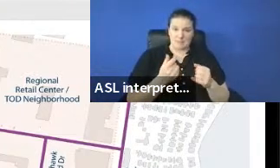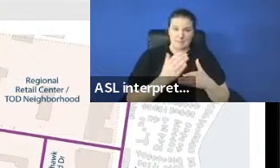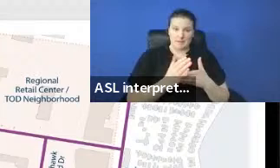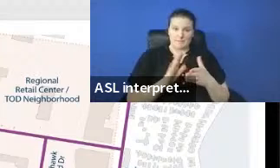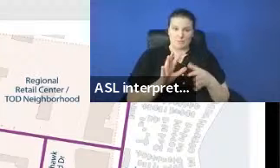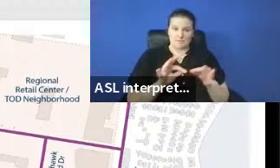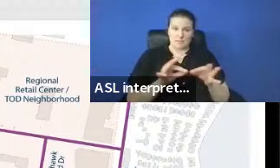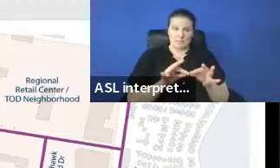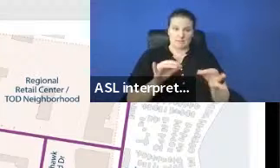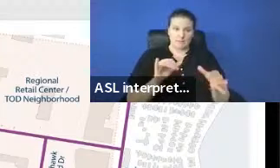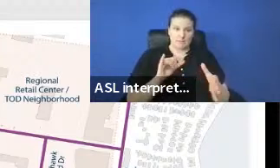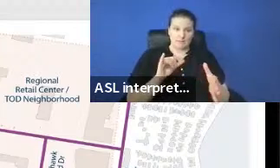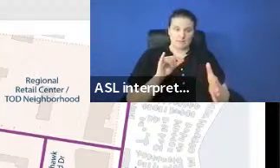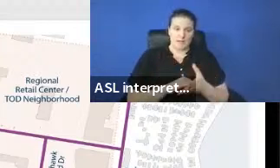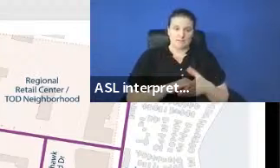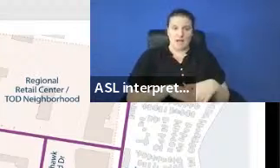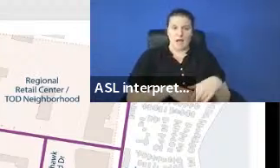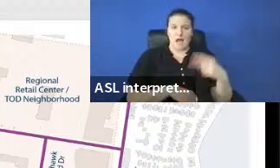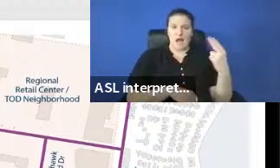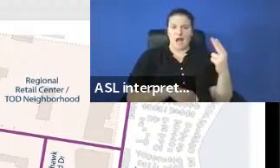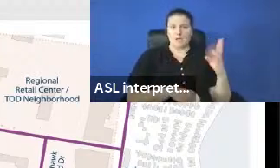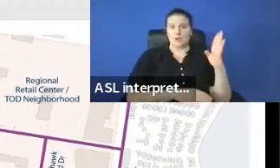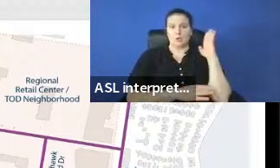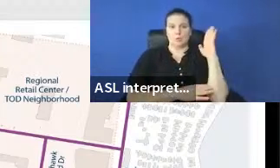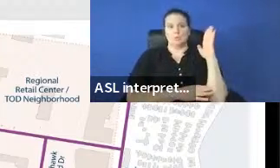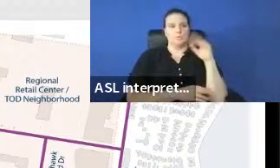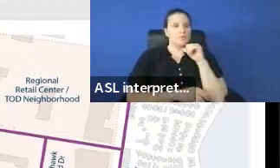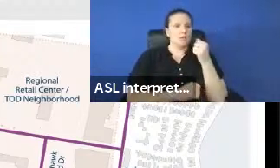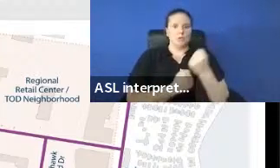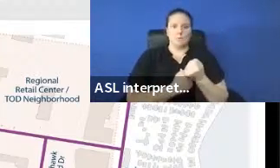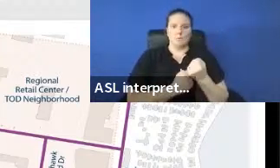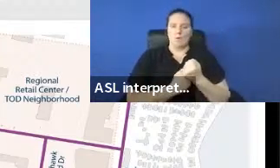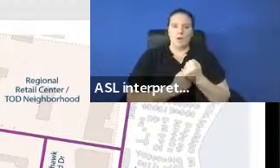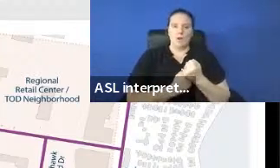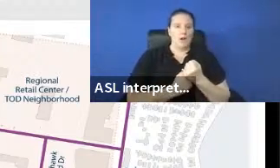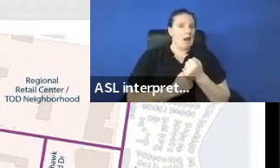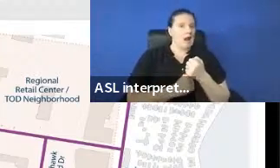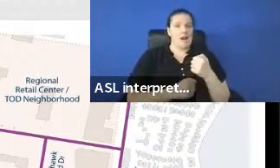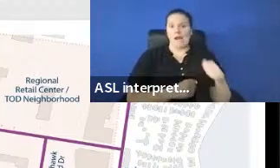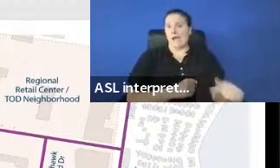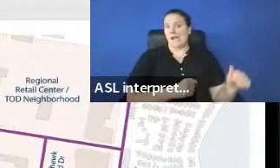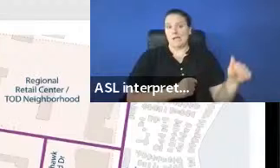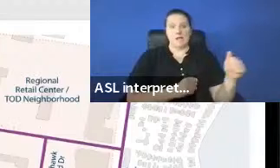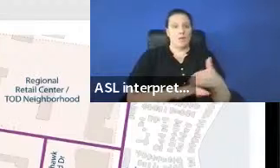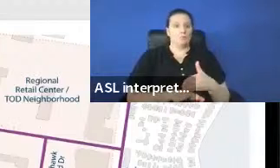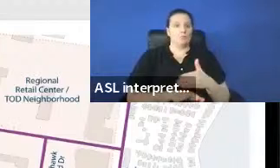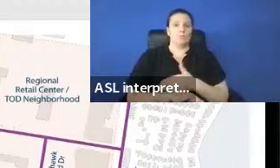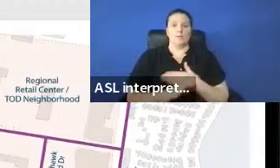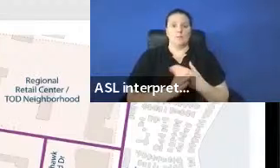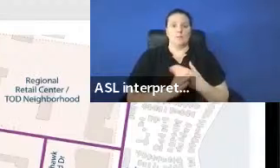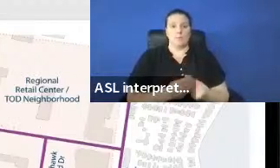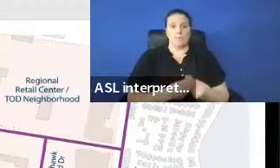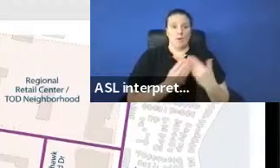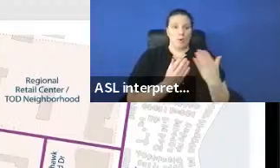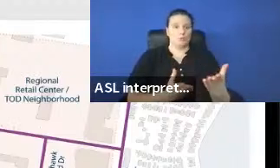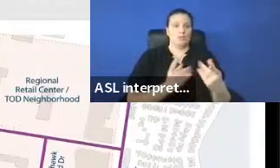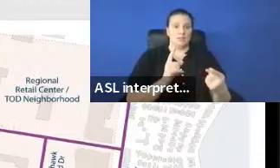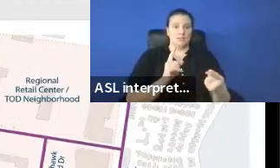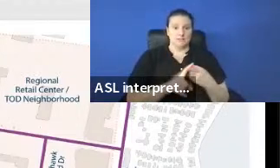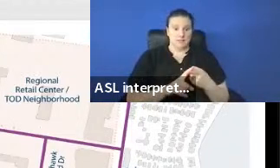statement, was that High Noon doesn't support any improvement as proposed